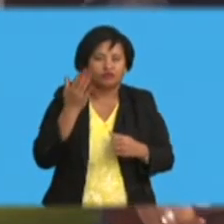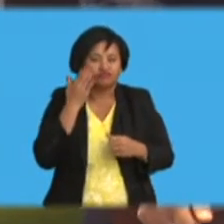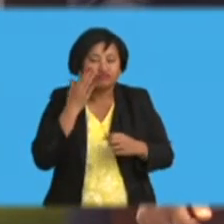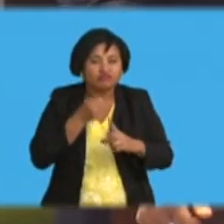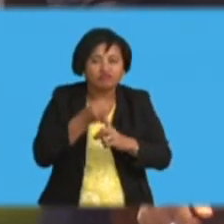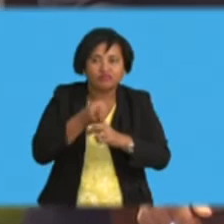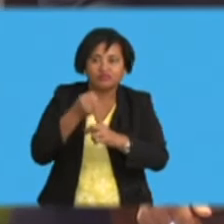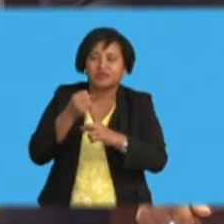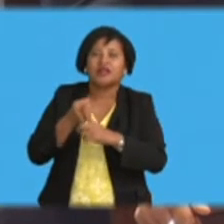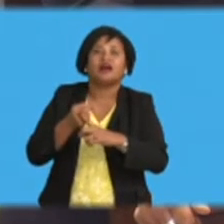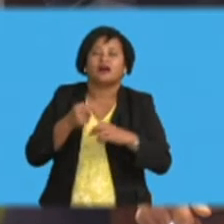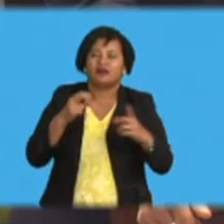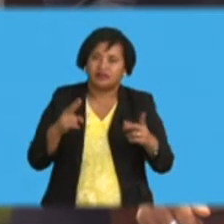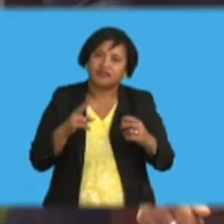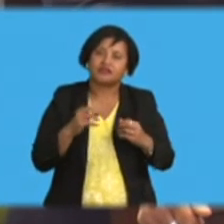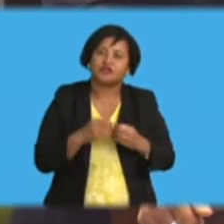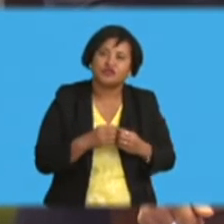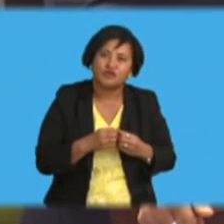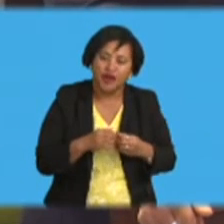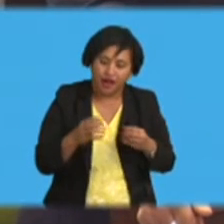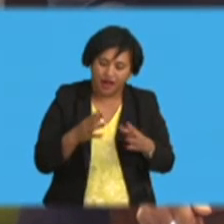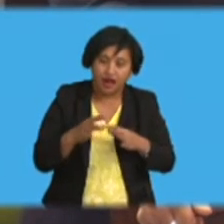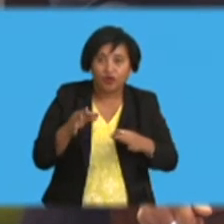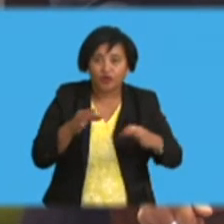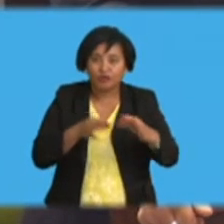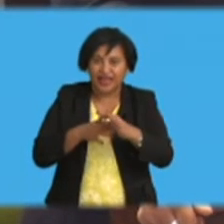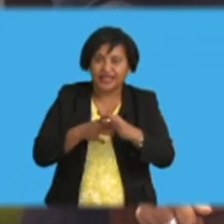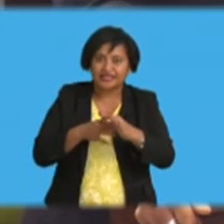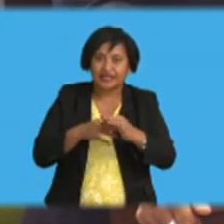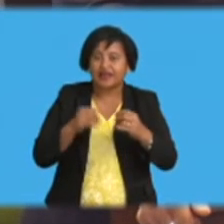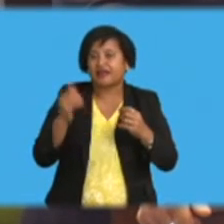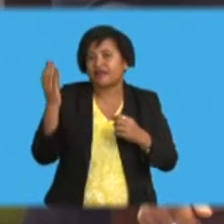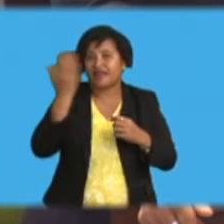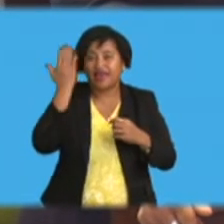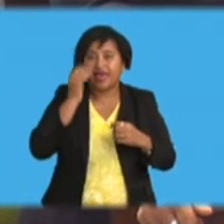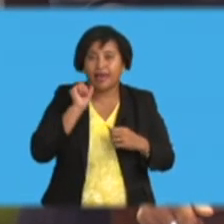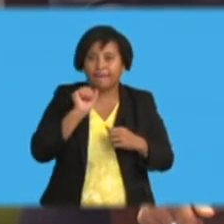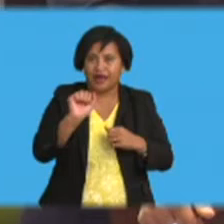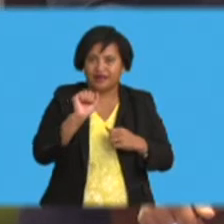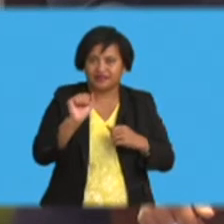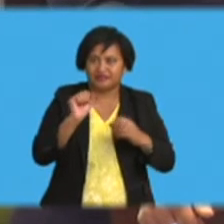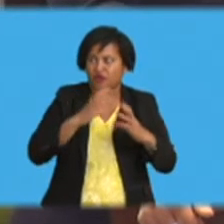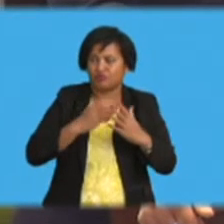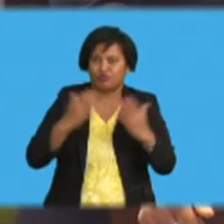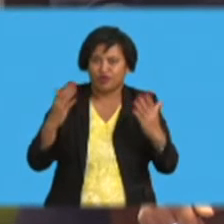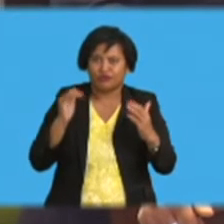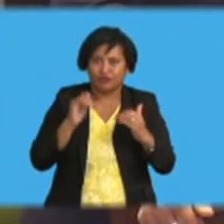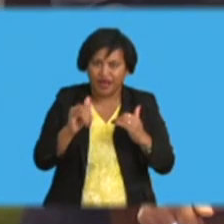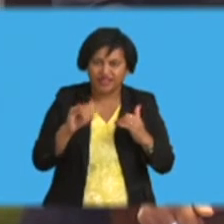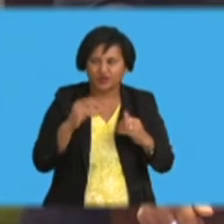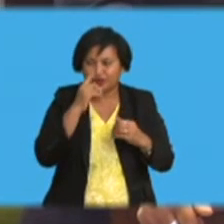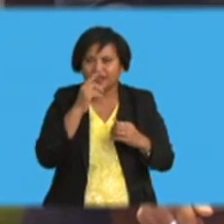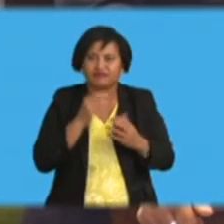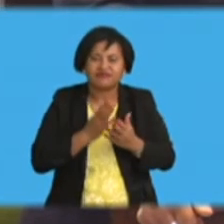jet aircraft type to augment or replace its Airbus A330 aircraft to meet its short and long-term growth